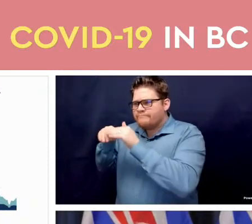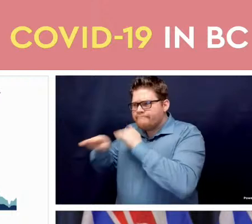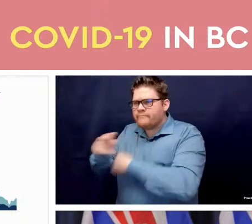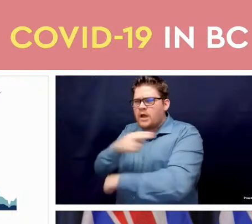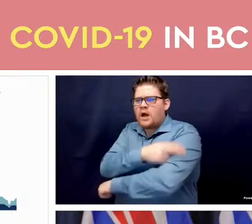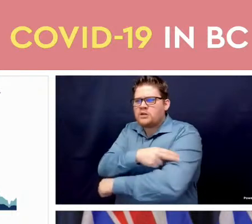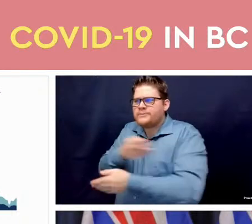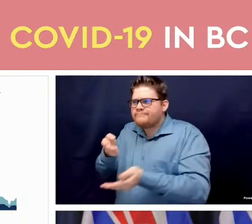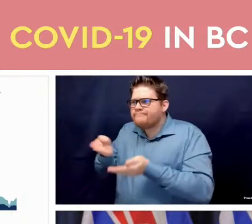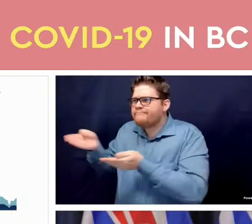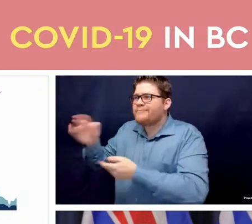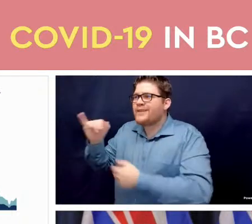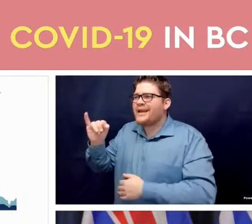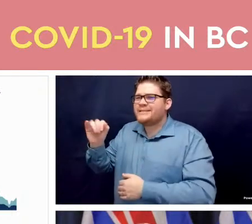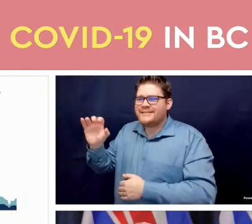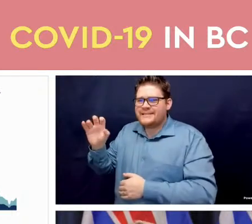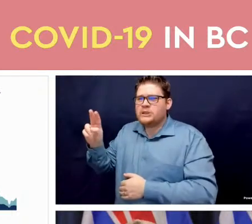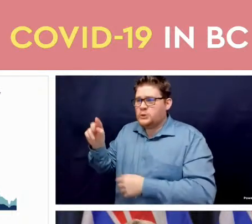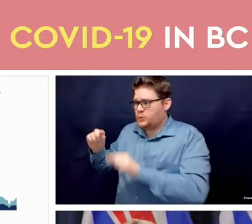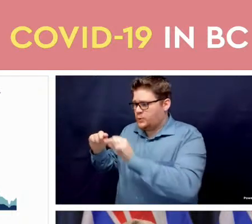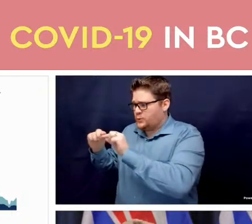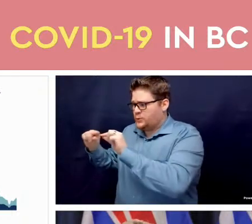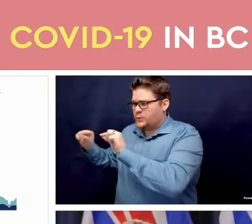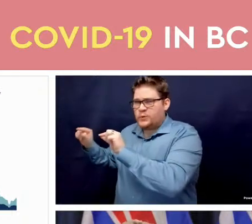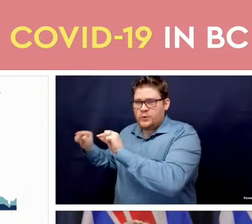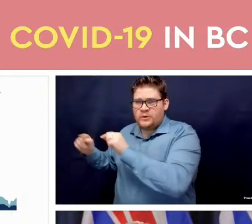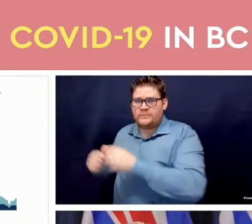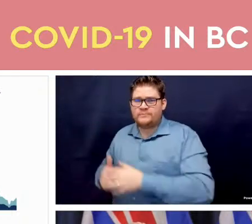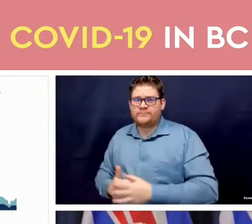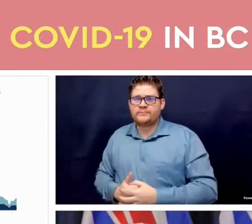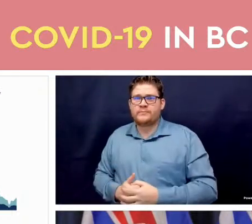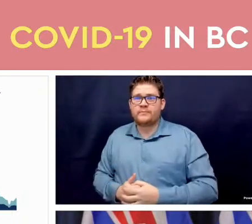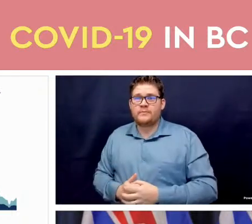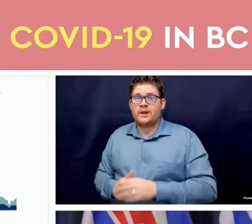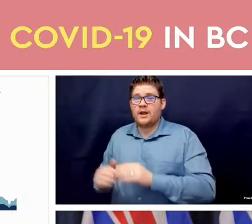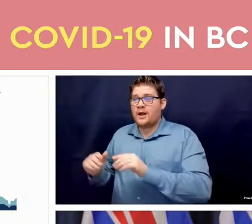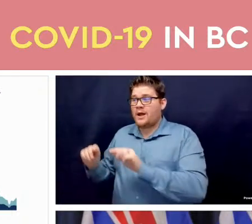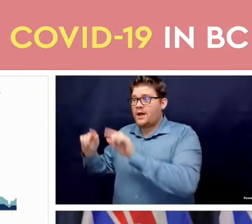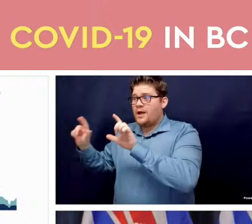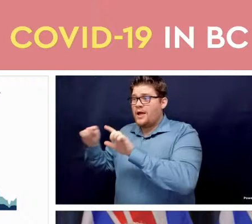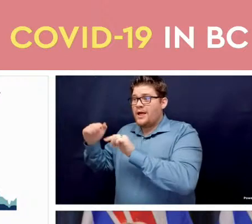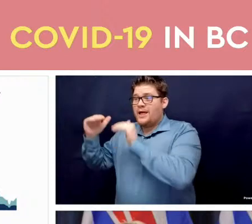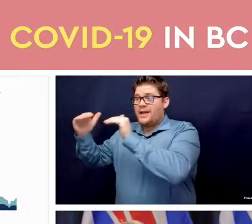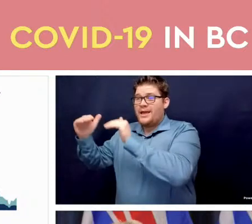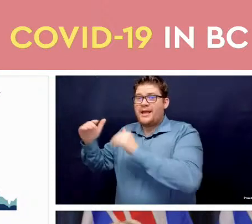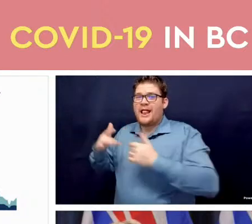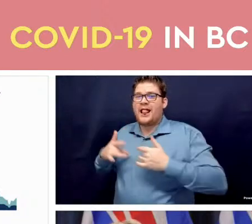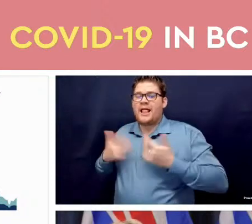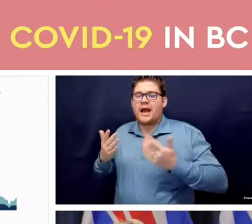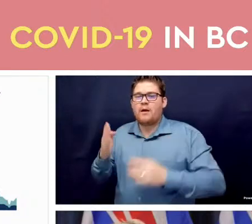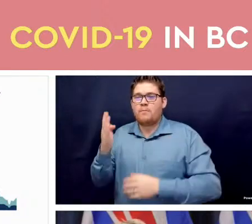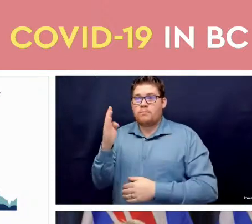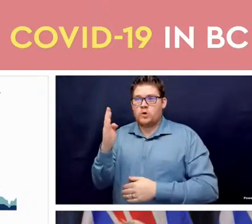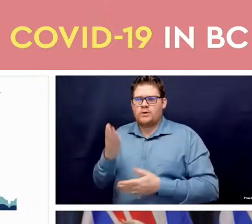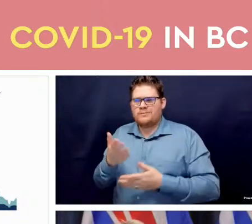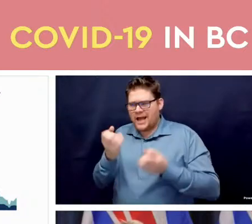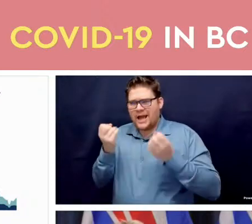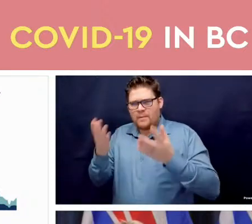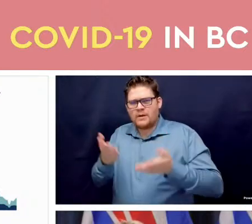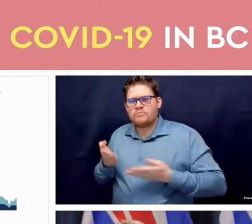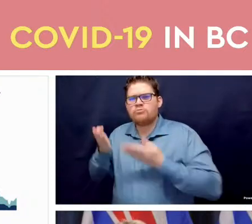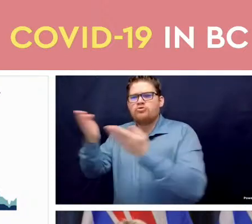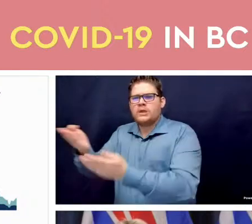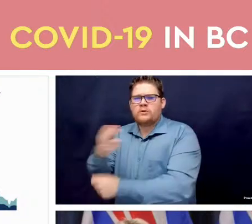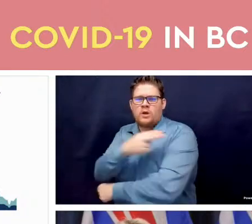And this is something that we've been following very carefully. And as we have